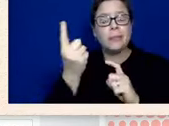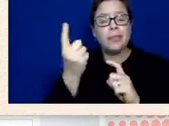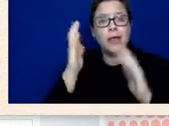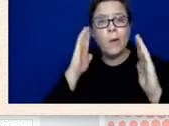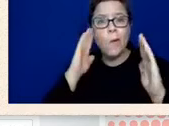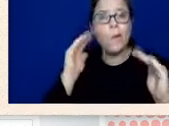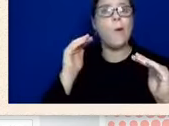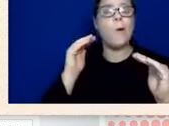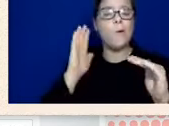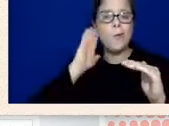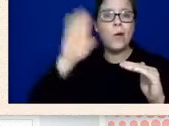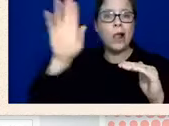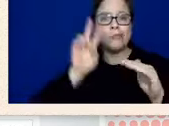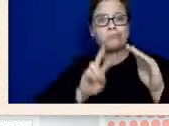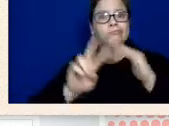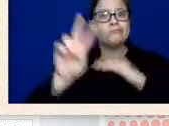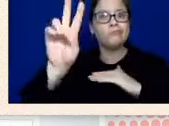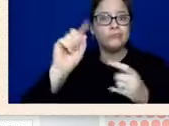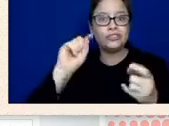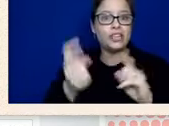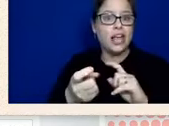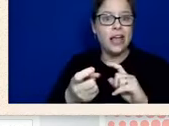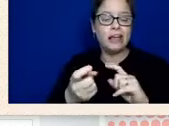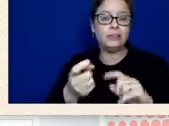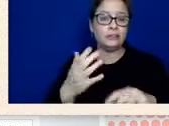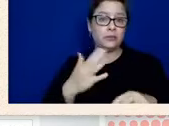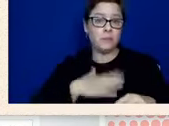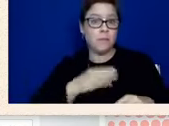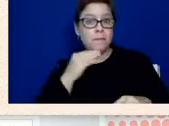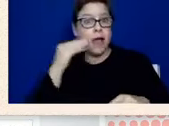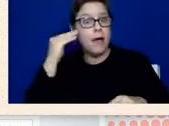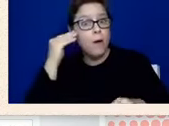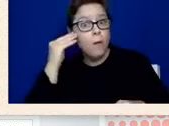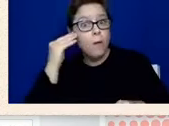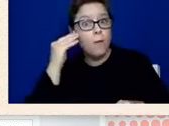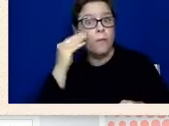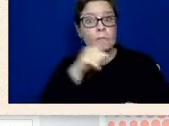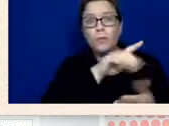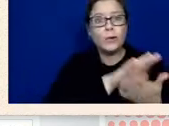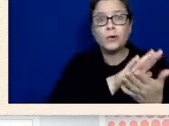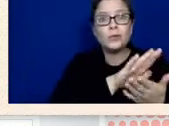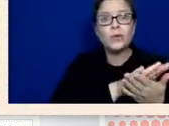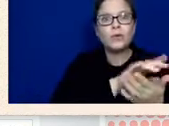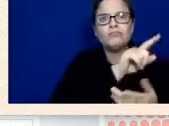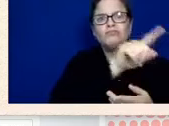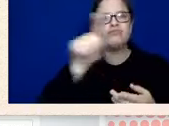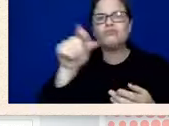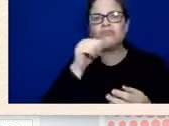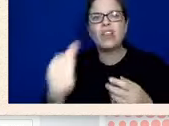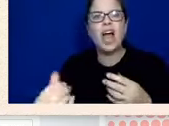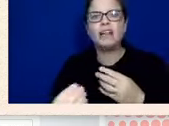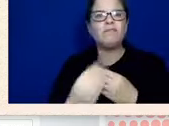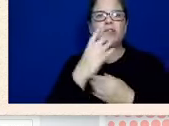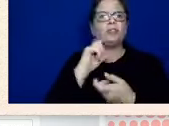of my household or out there was not going to change me, because I felt that's